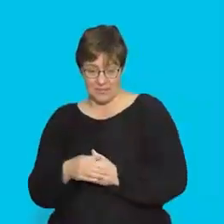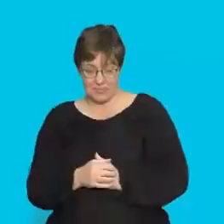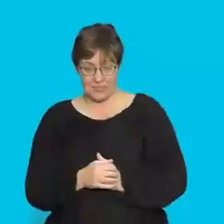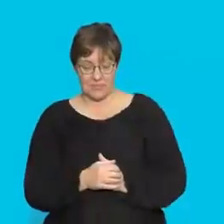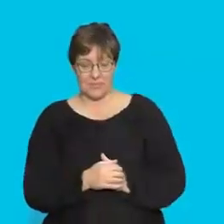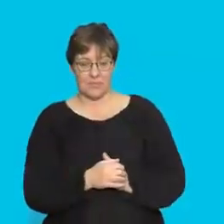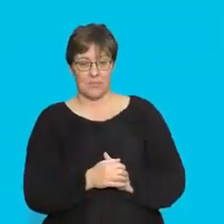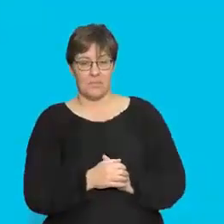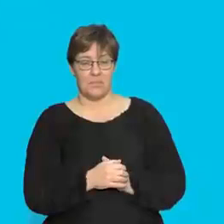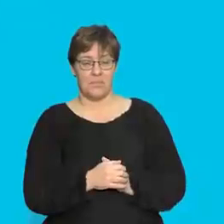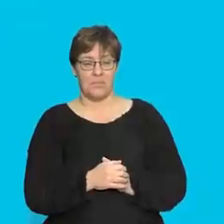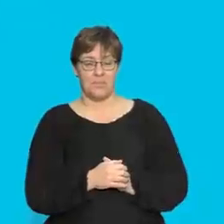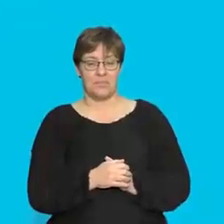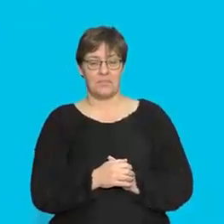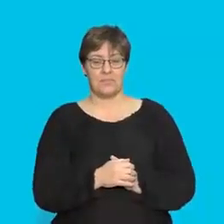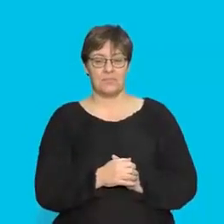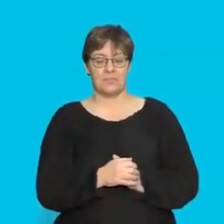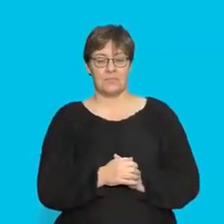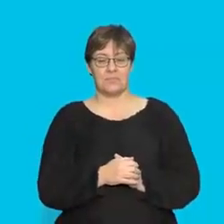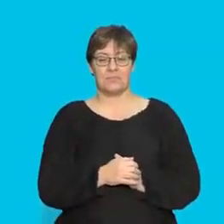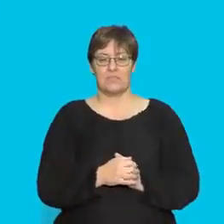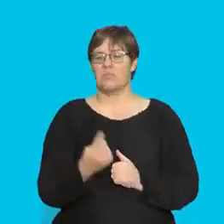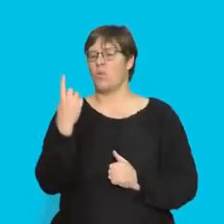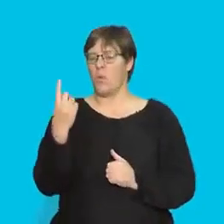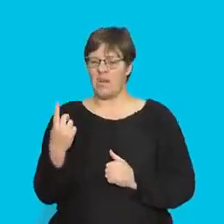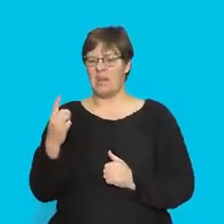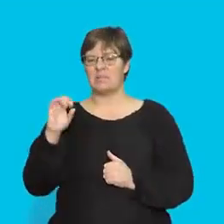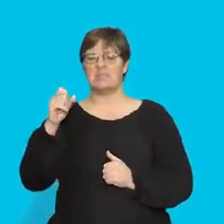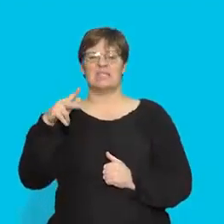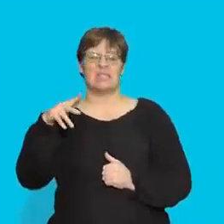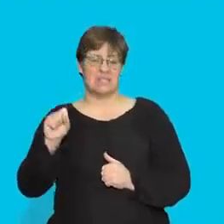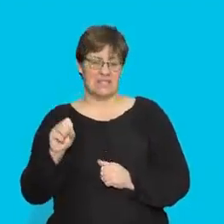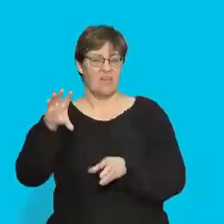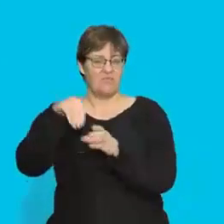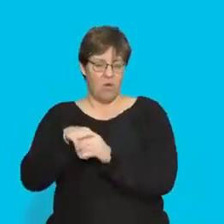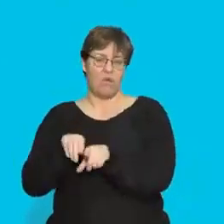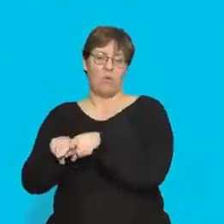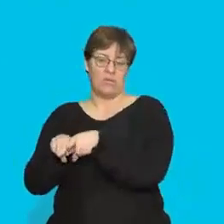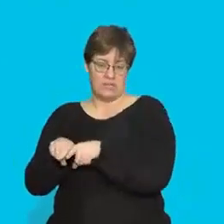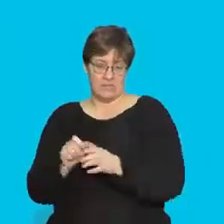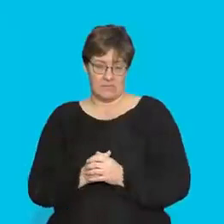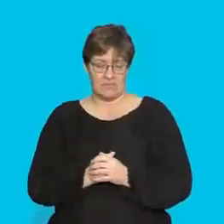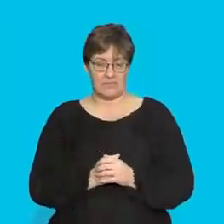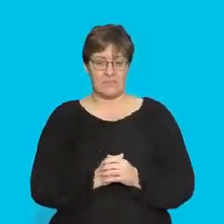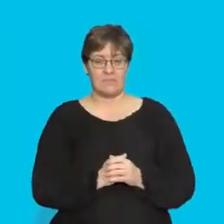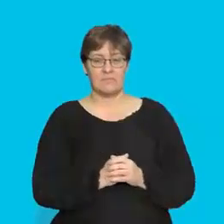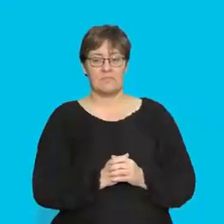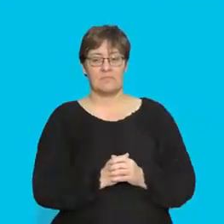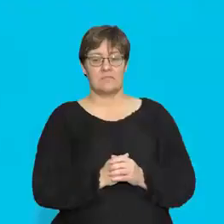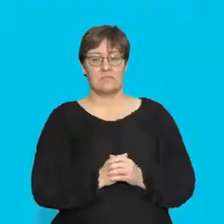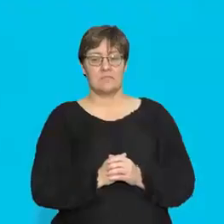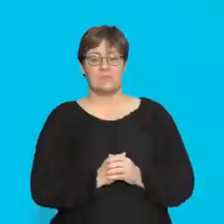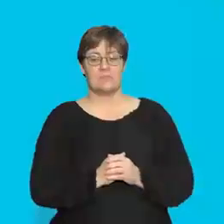is within one population. In other words, one species is involved